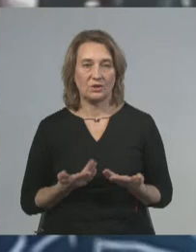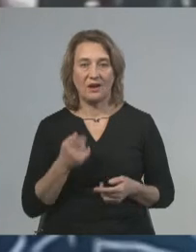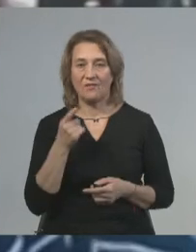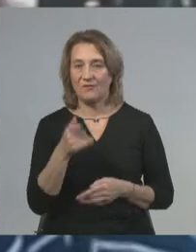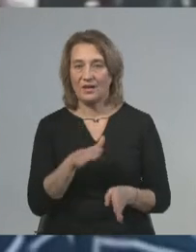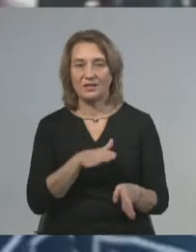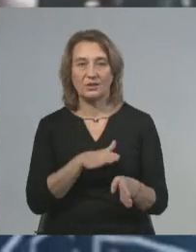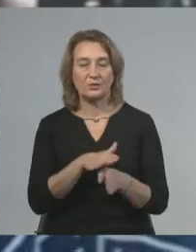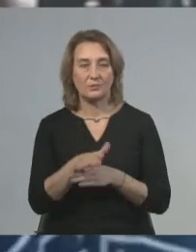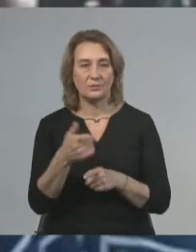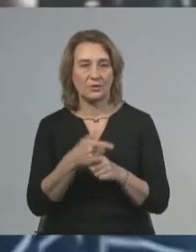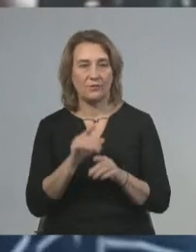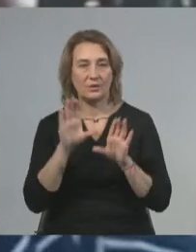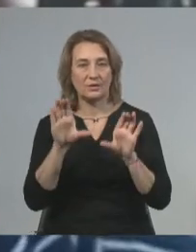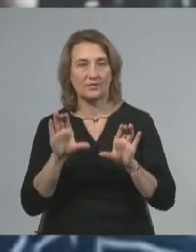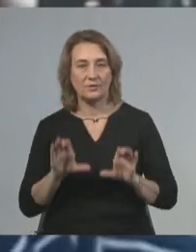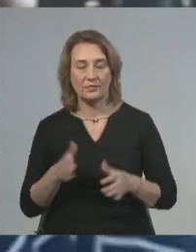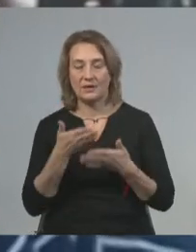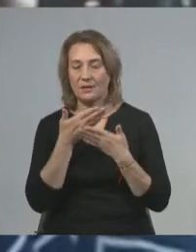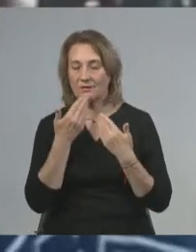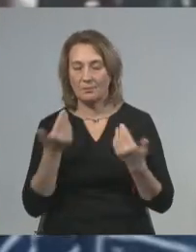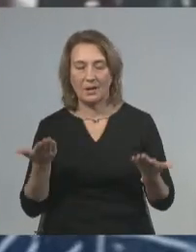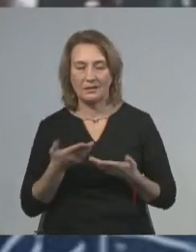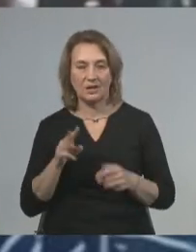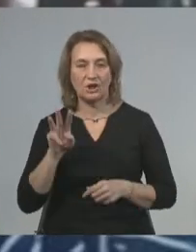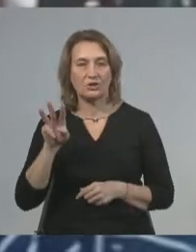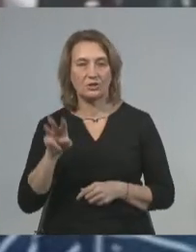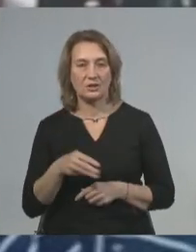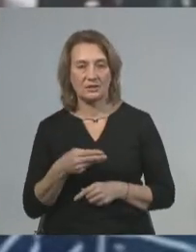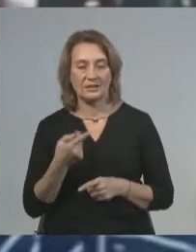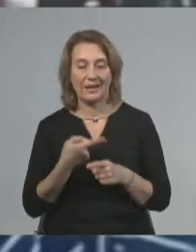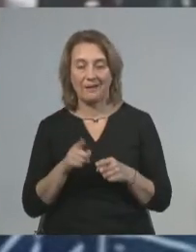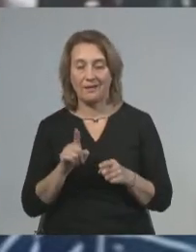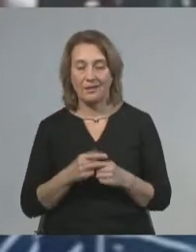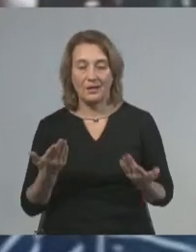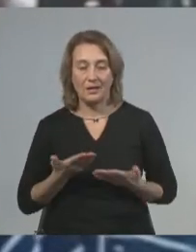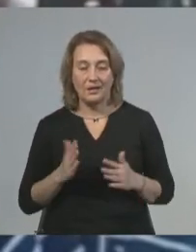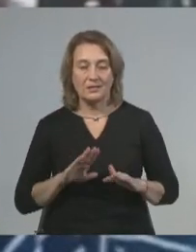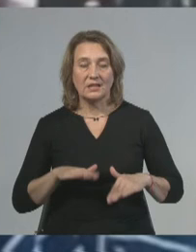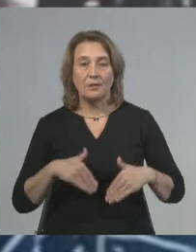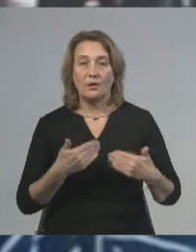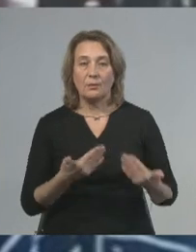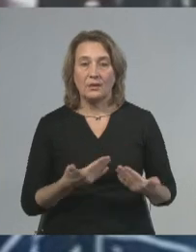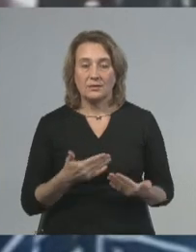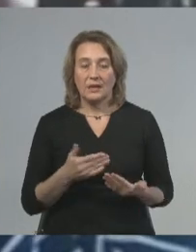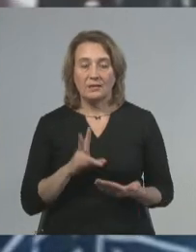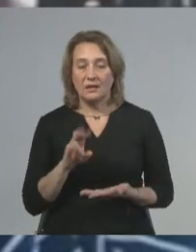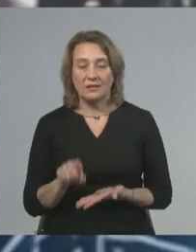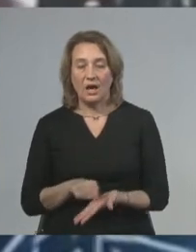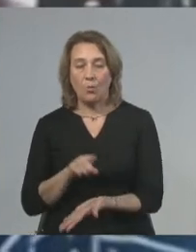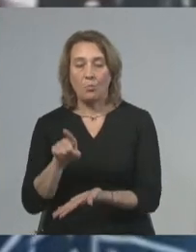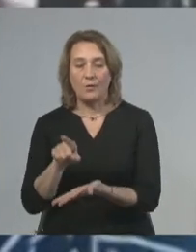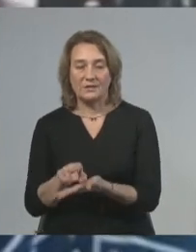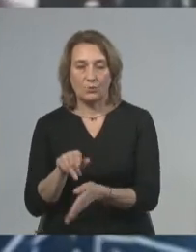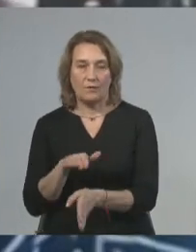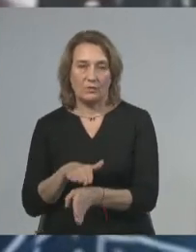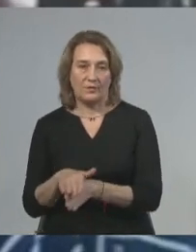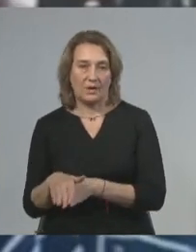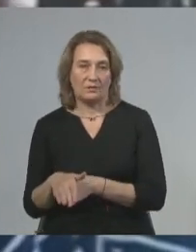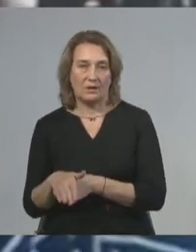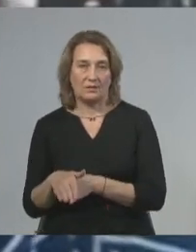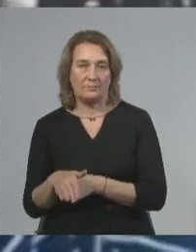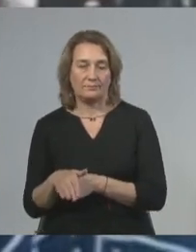penalty so it's just a recommendation it's not it's not obligatory so you're kind of you have this public shame and you